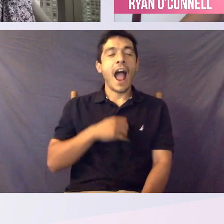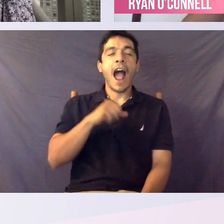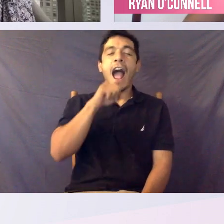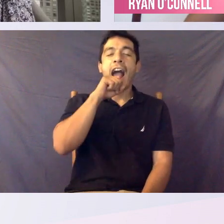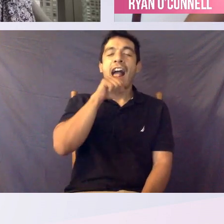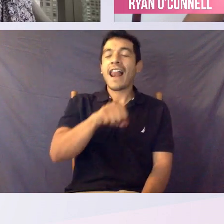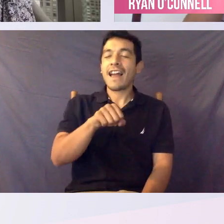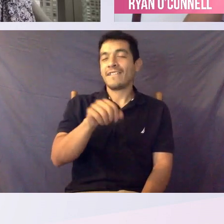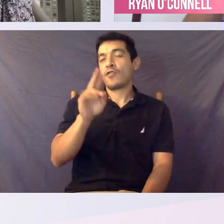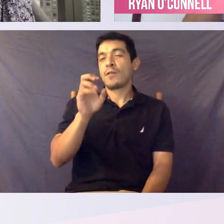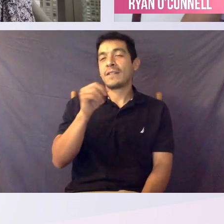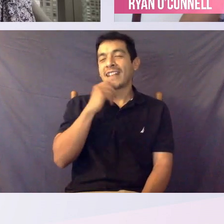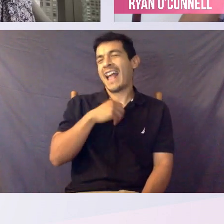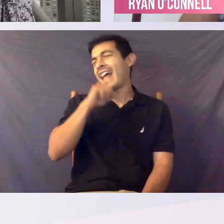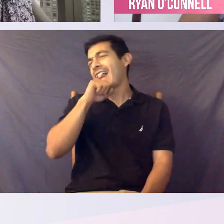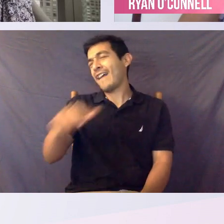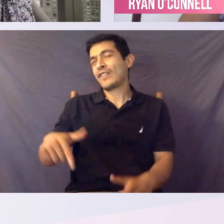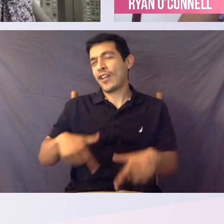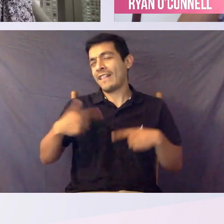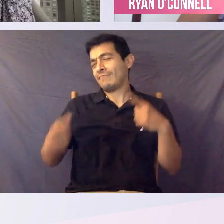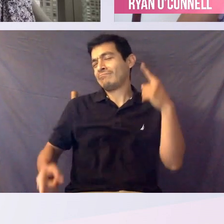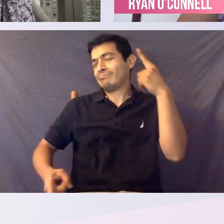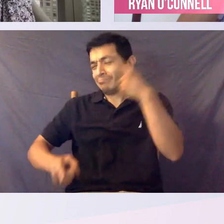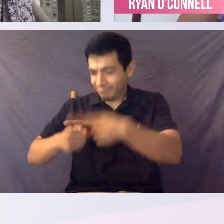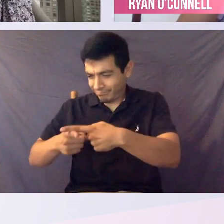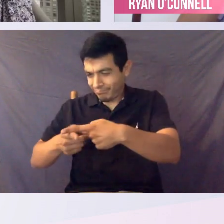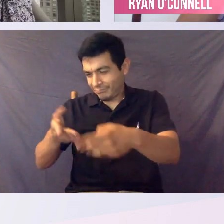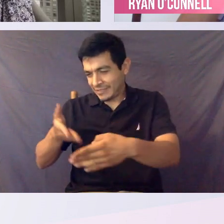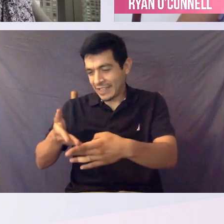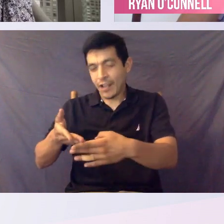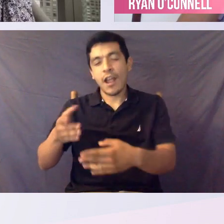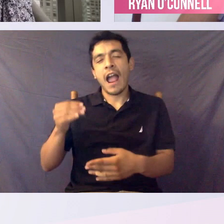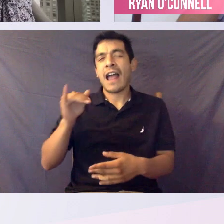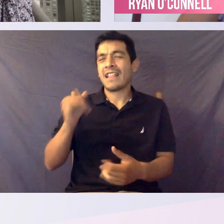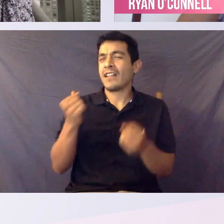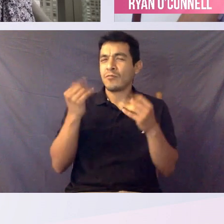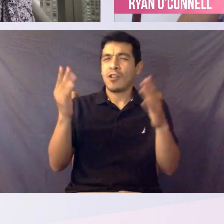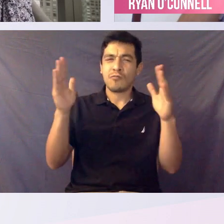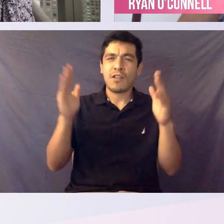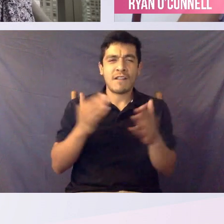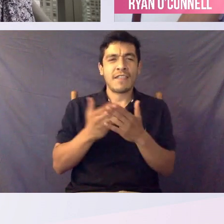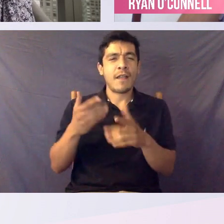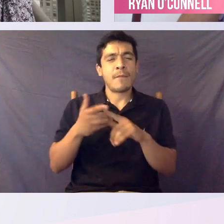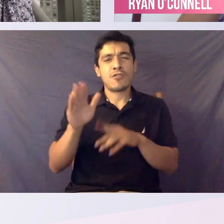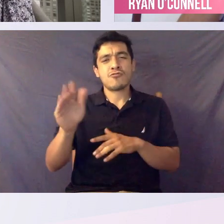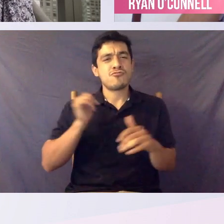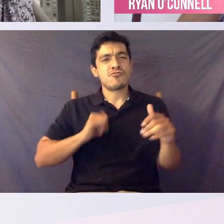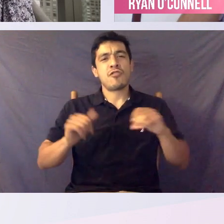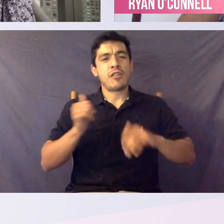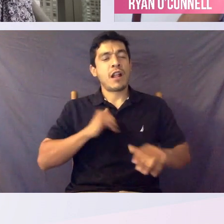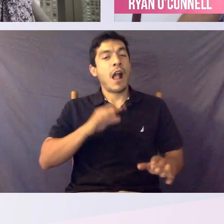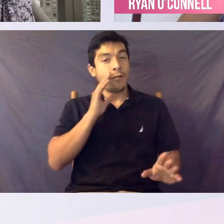all. I mean, that I think was one of the greatest things about your show, and it touches so many things. So I will be tuning in.